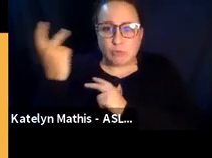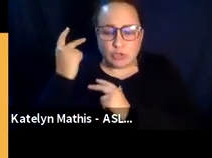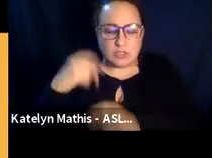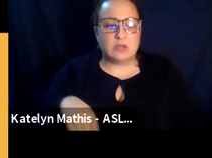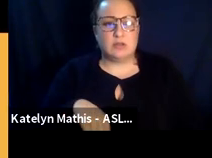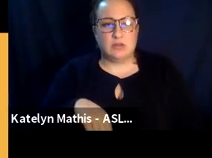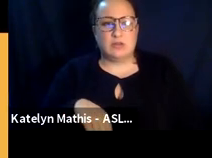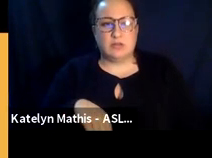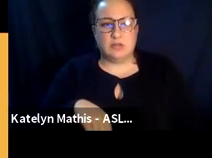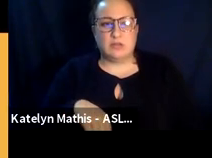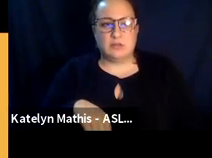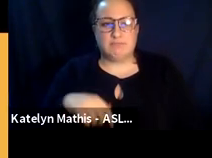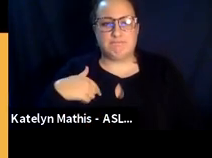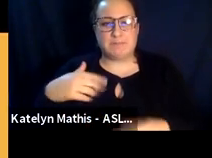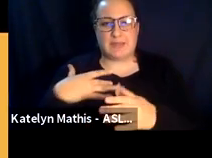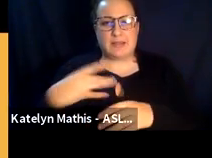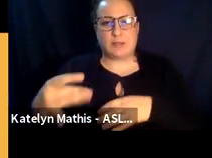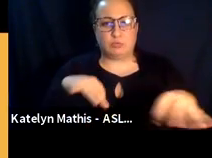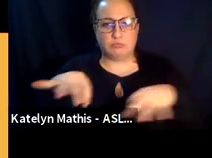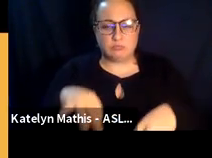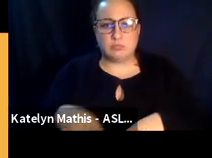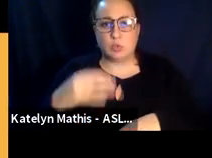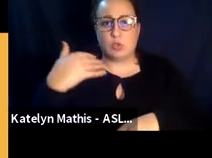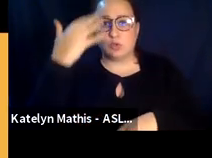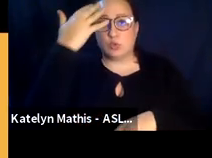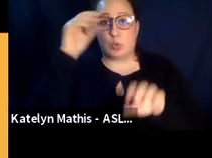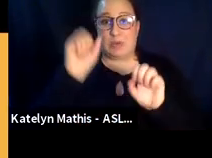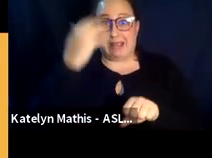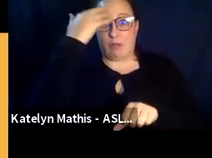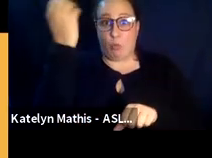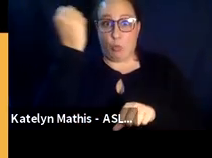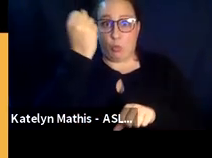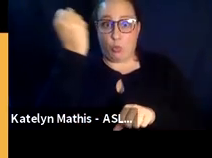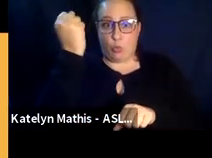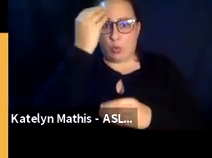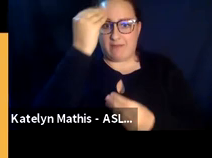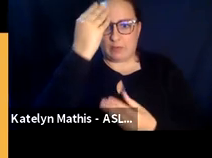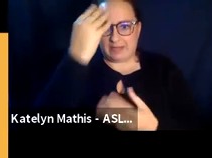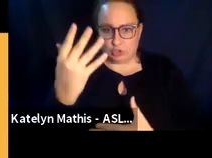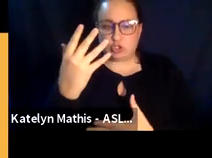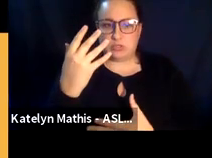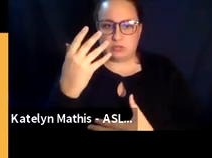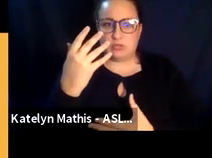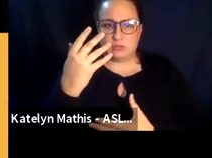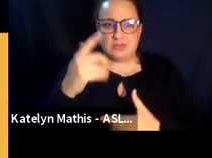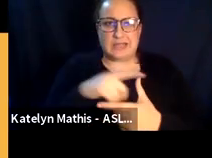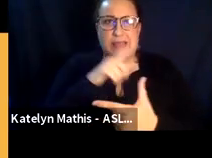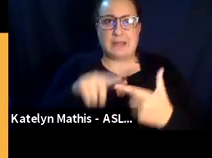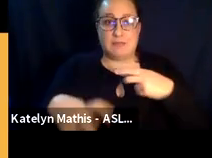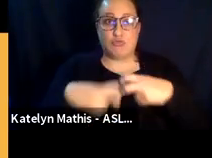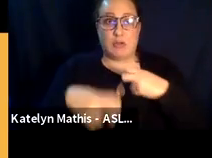explain a little bit. The working memory is being able to hold on to information and then apply it to problem